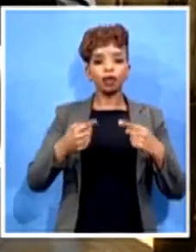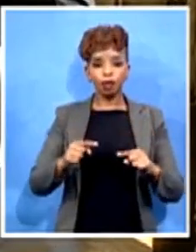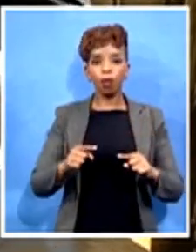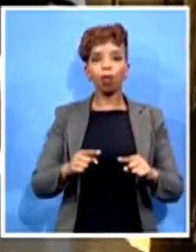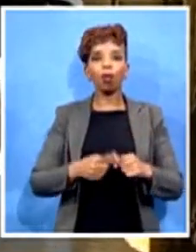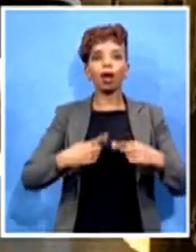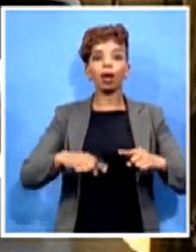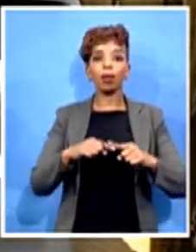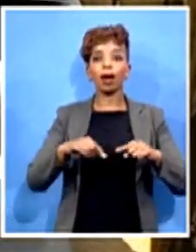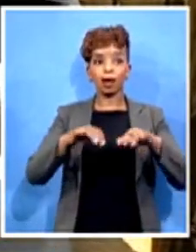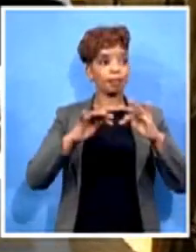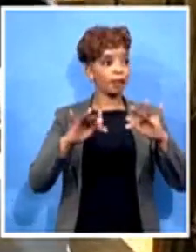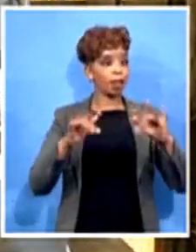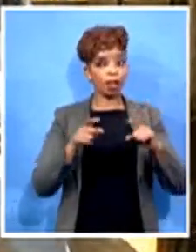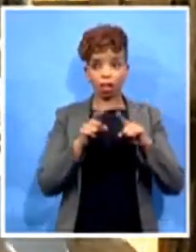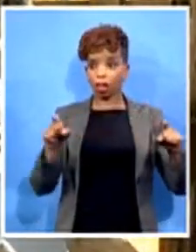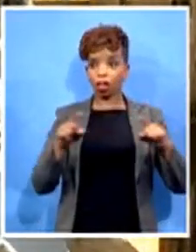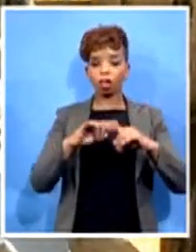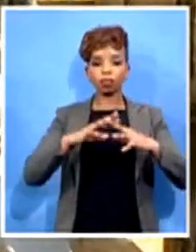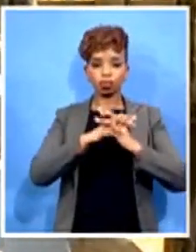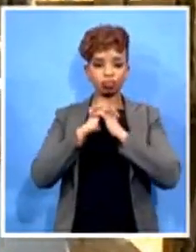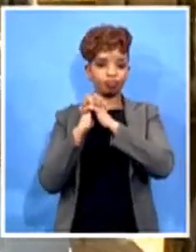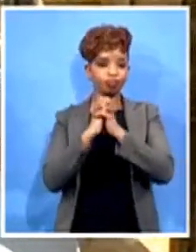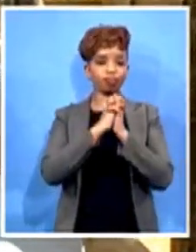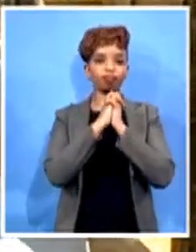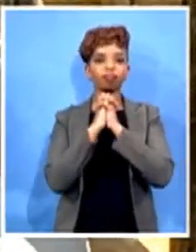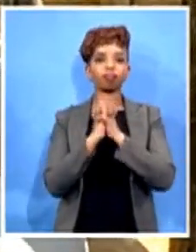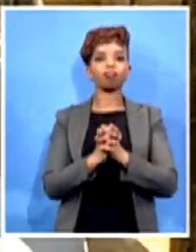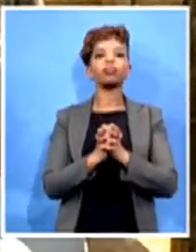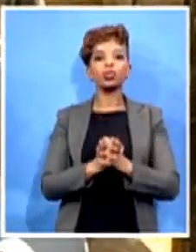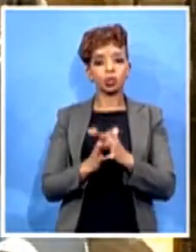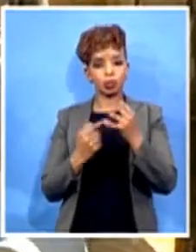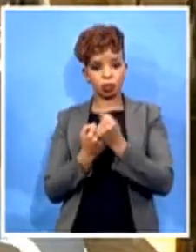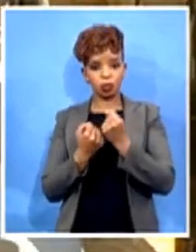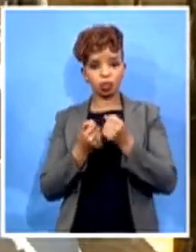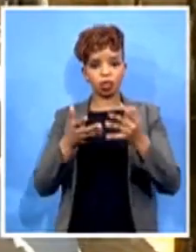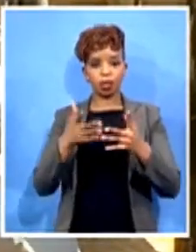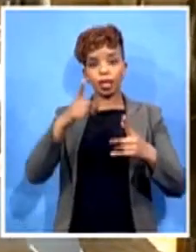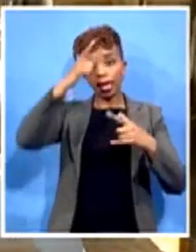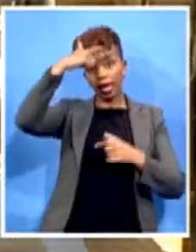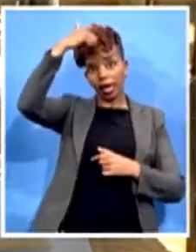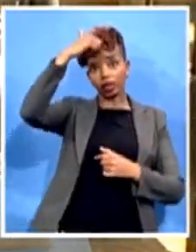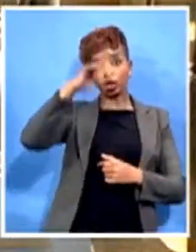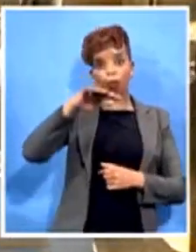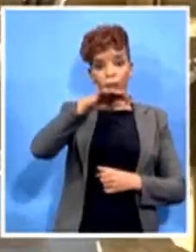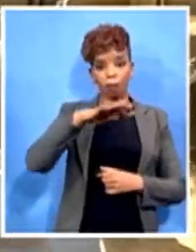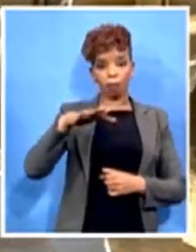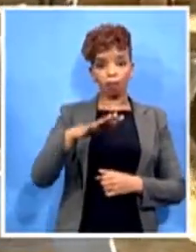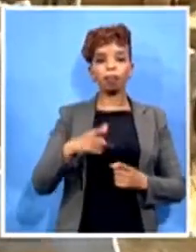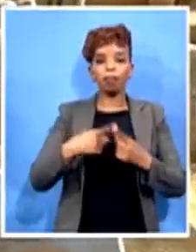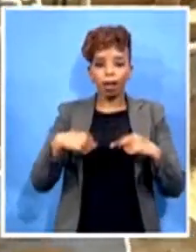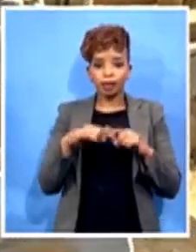rally behind this kingdom. And as a royal family, we are very united as Ama-Mpondomise of this